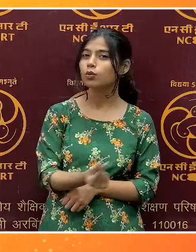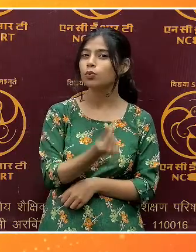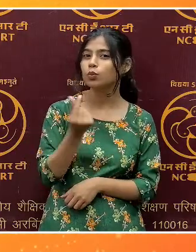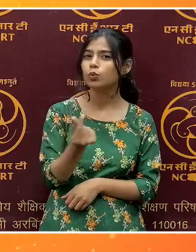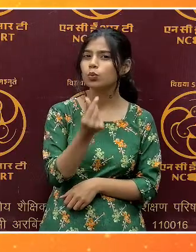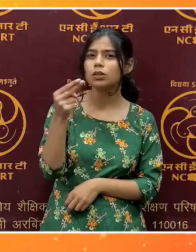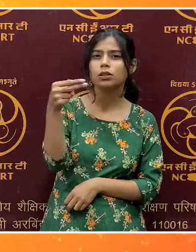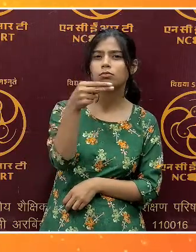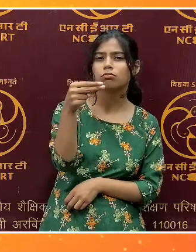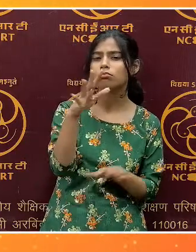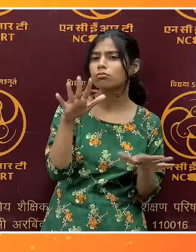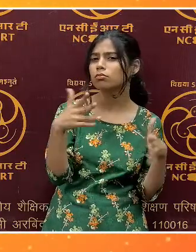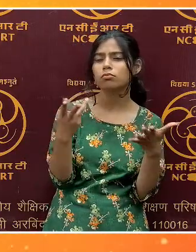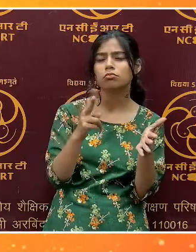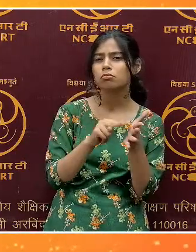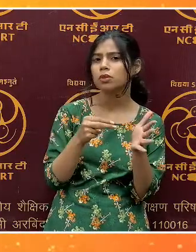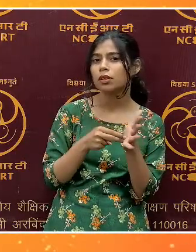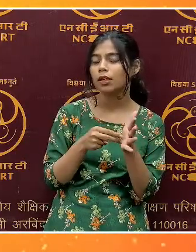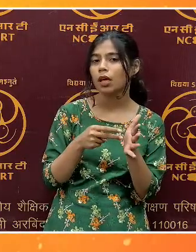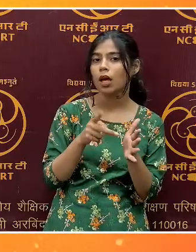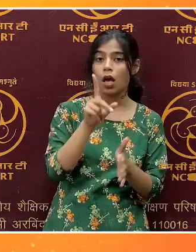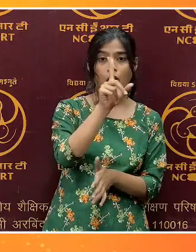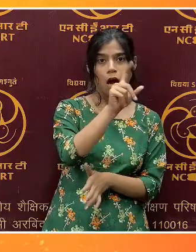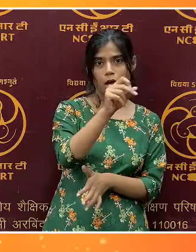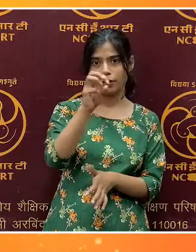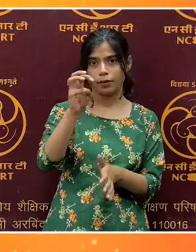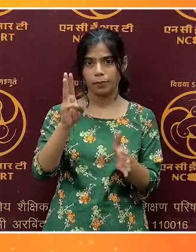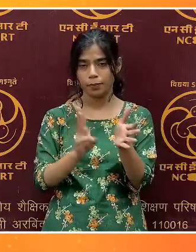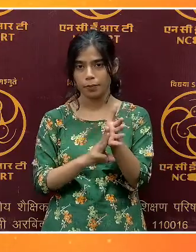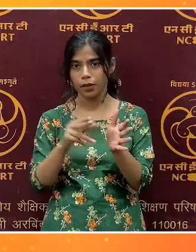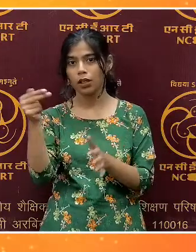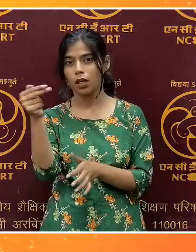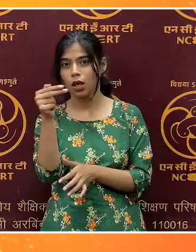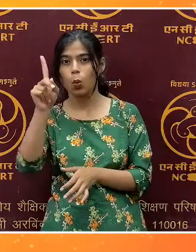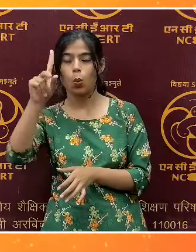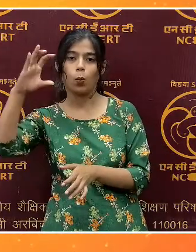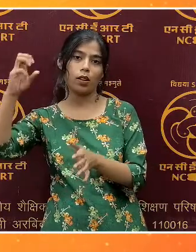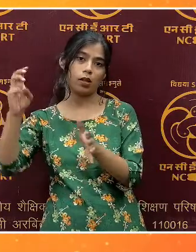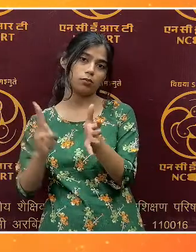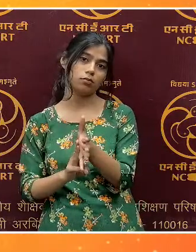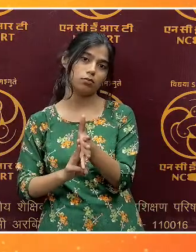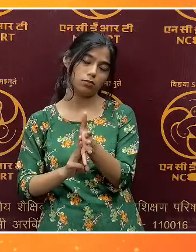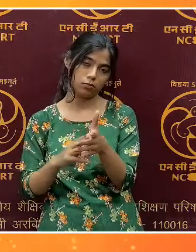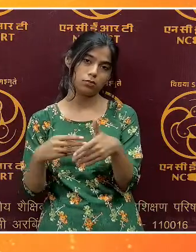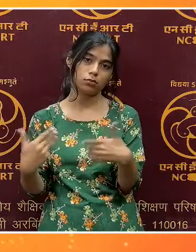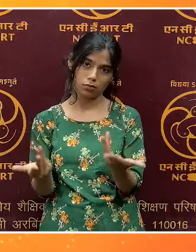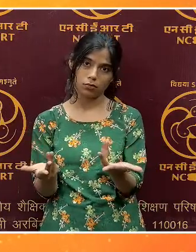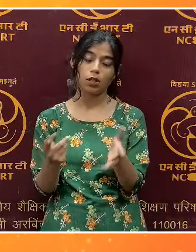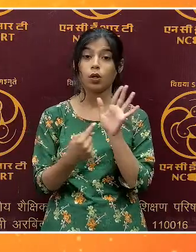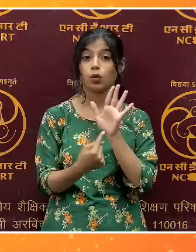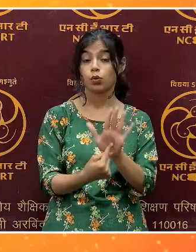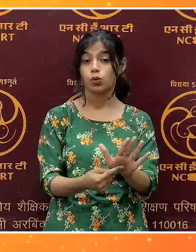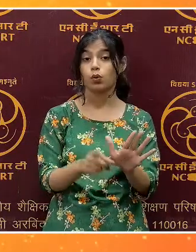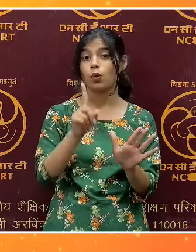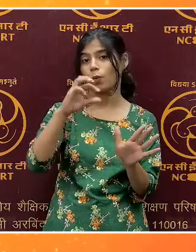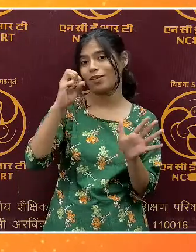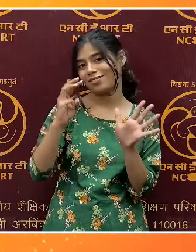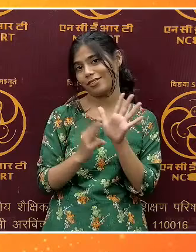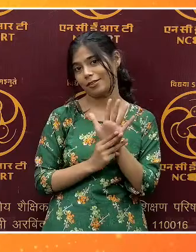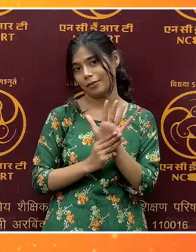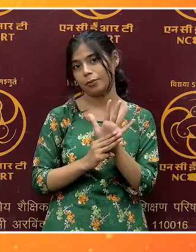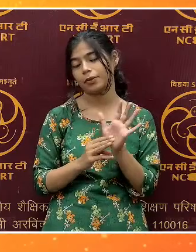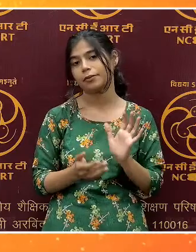to, because 100 meter is not equal to 1 centimeter. All right. Choose proper symbol. 100 meter represented by 1